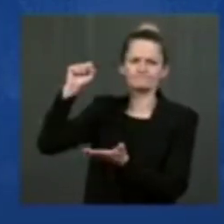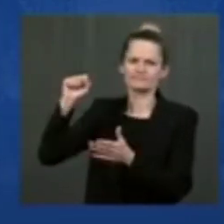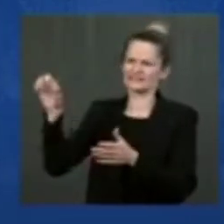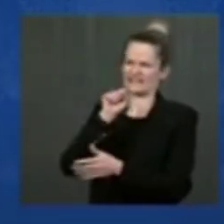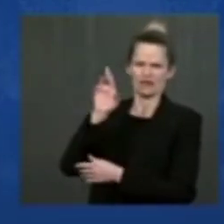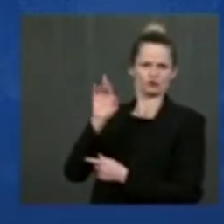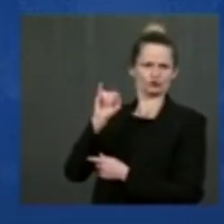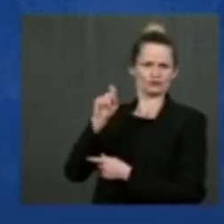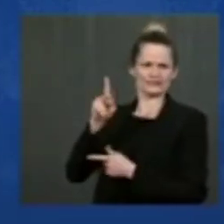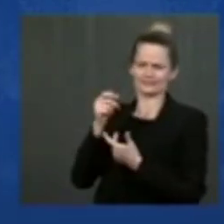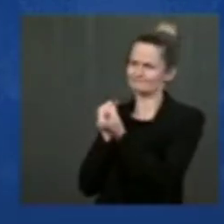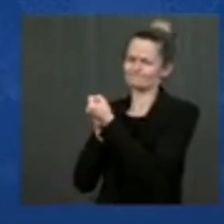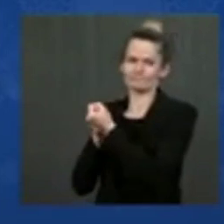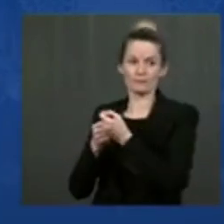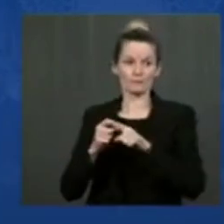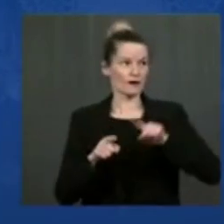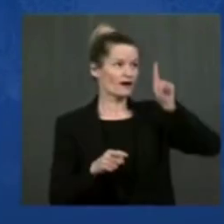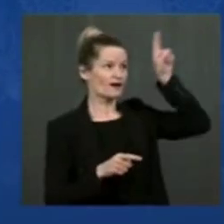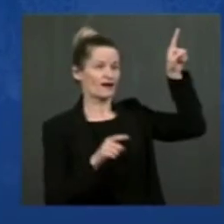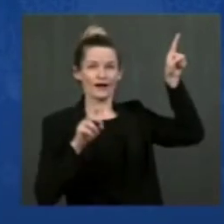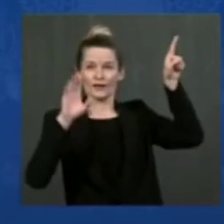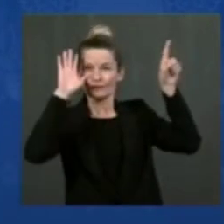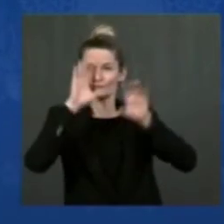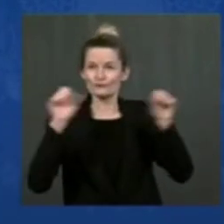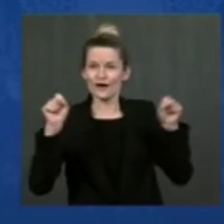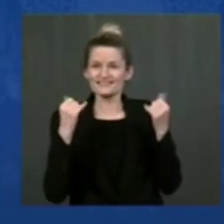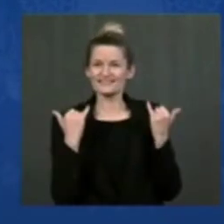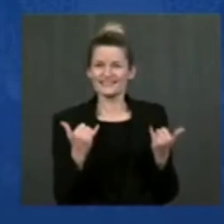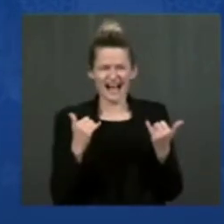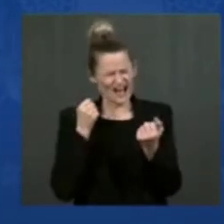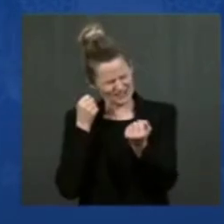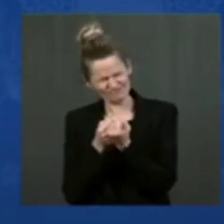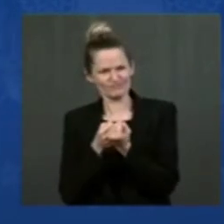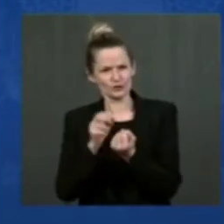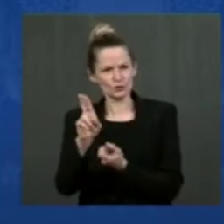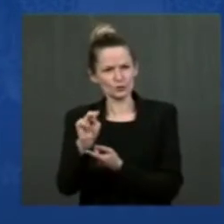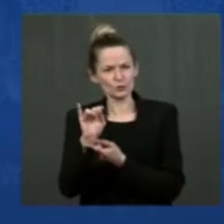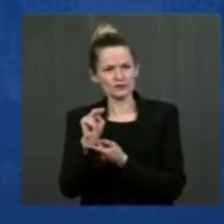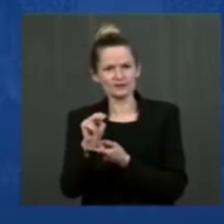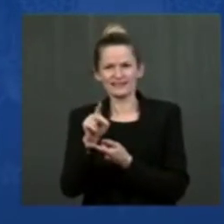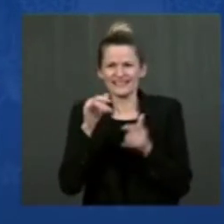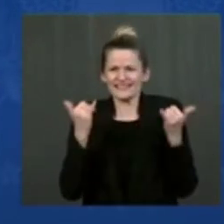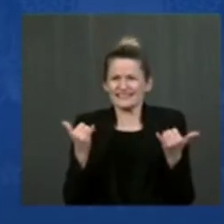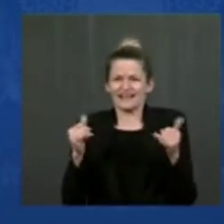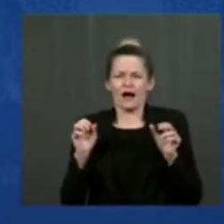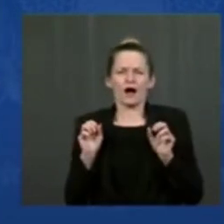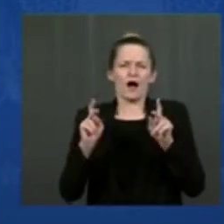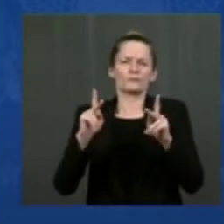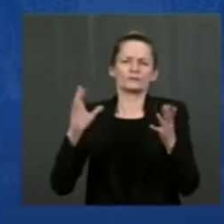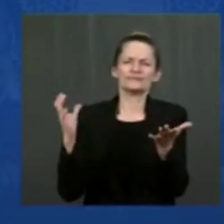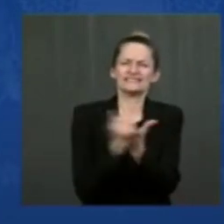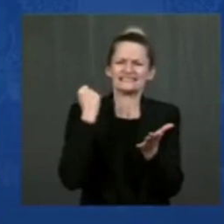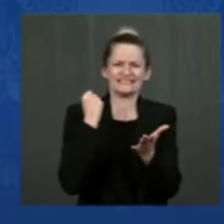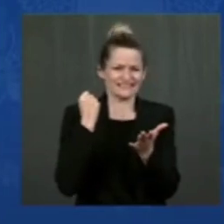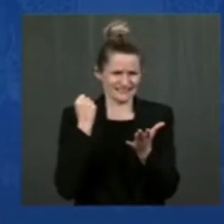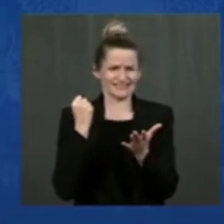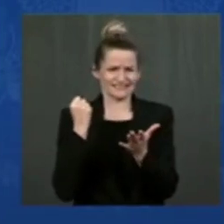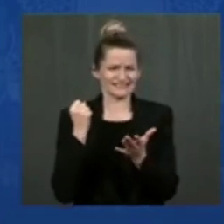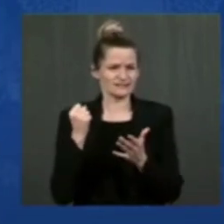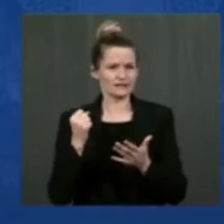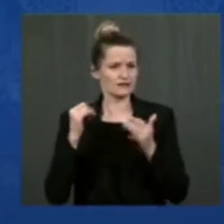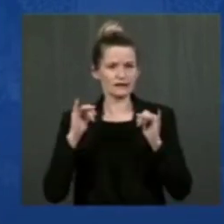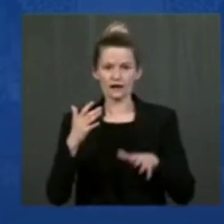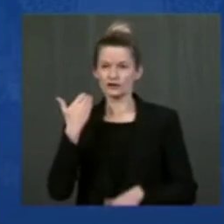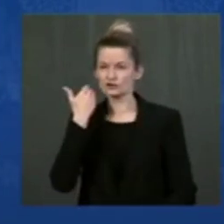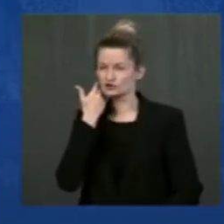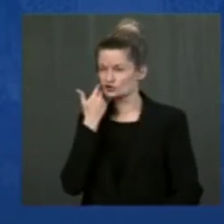history. This is our moment, and shame on us if we don't take advantage of it. But with labor laws